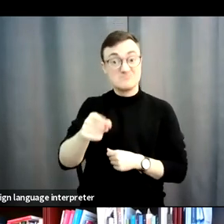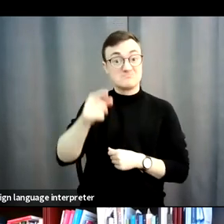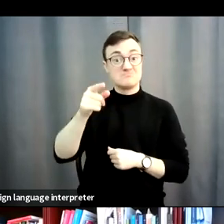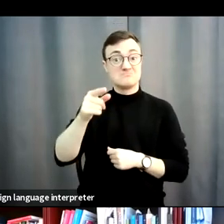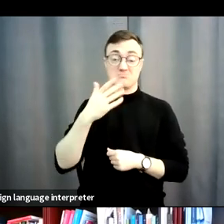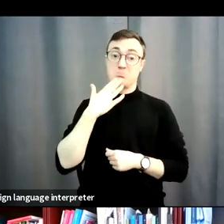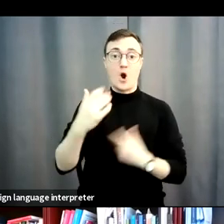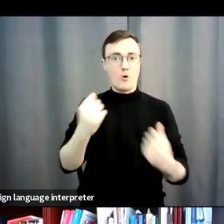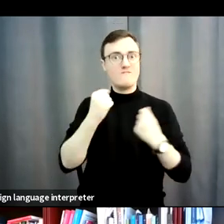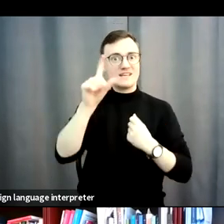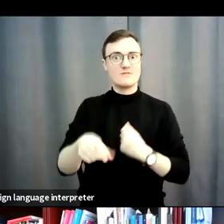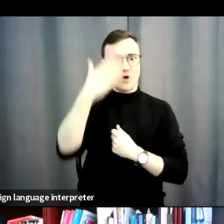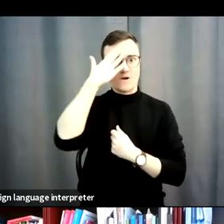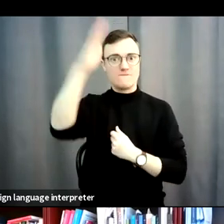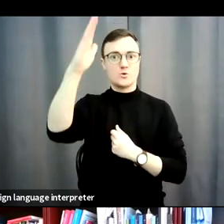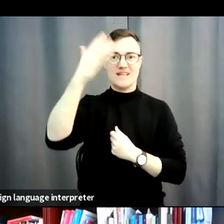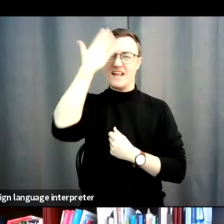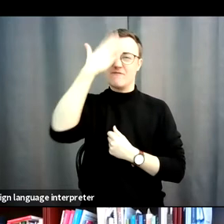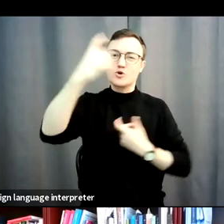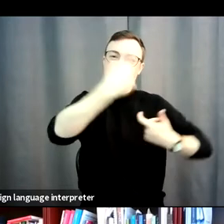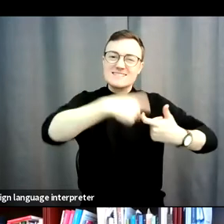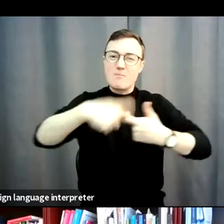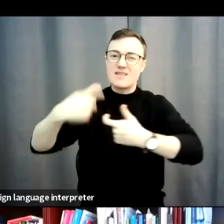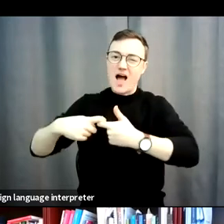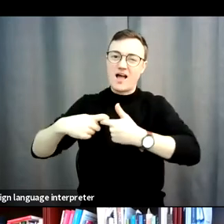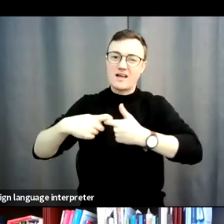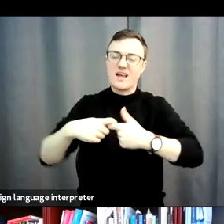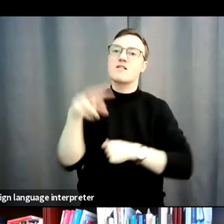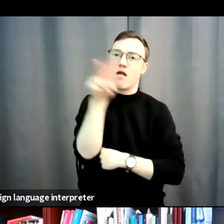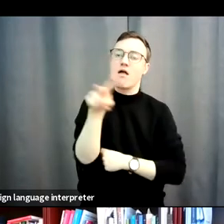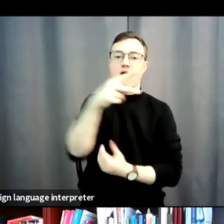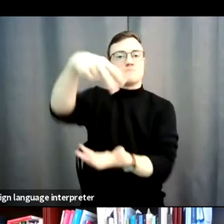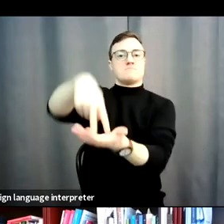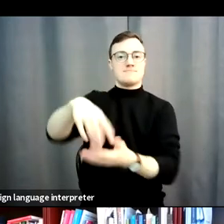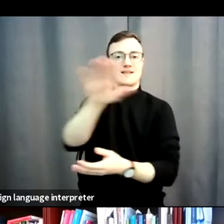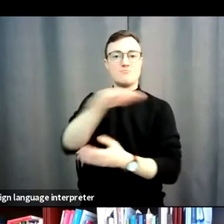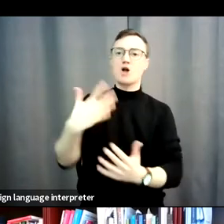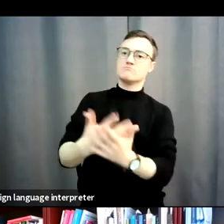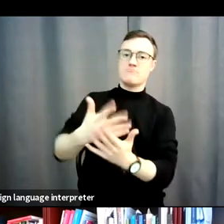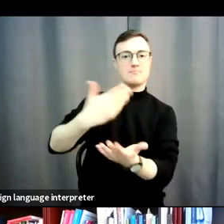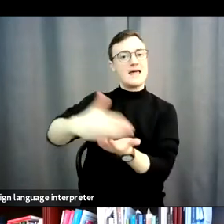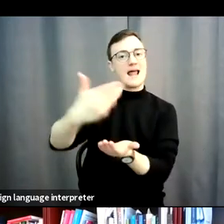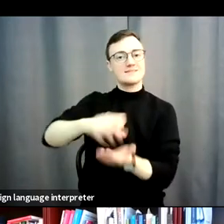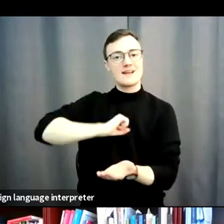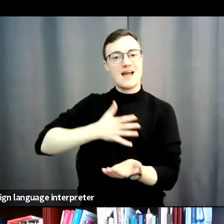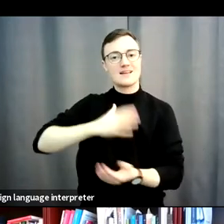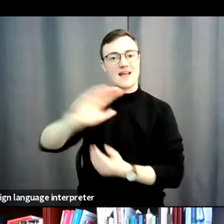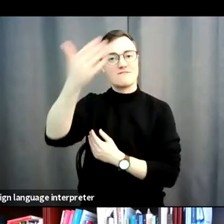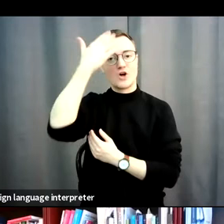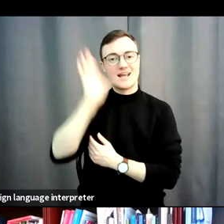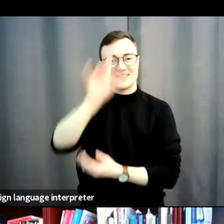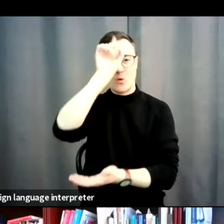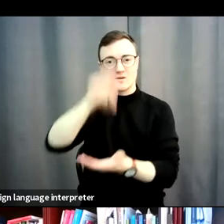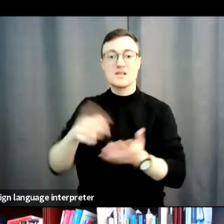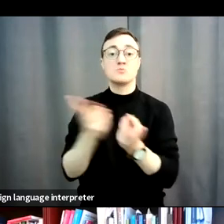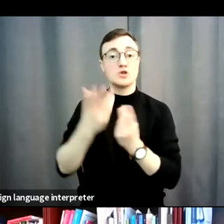in adult settings too, that they get children to speak about their experiences and their views so that adults